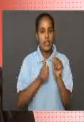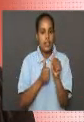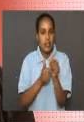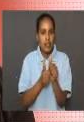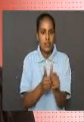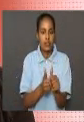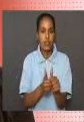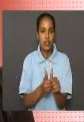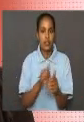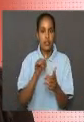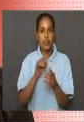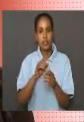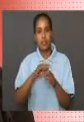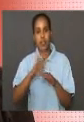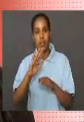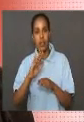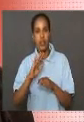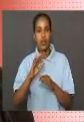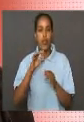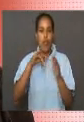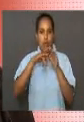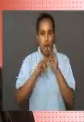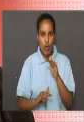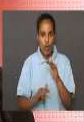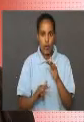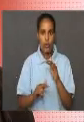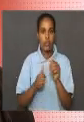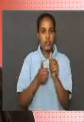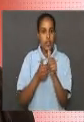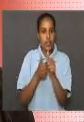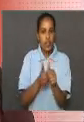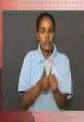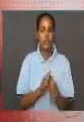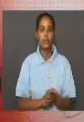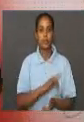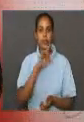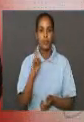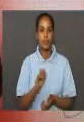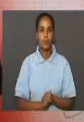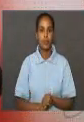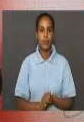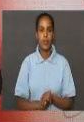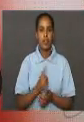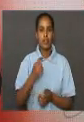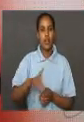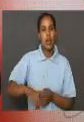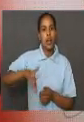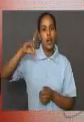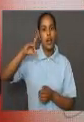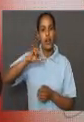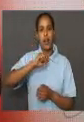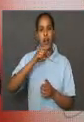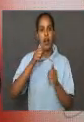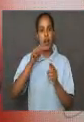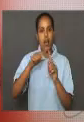series than ions that are lower on the series? The higher